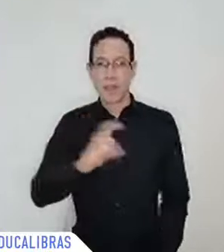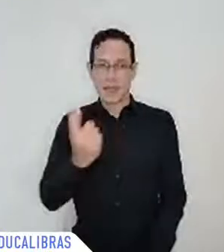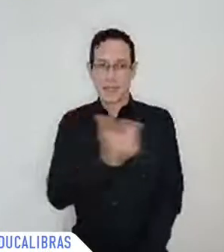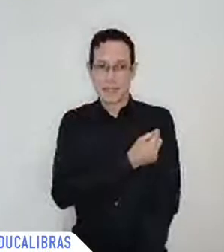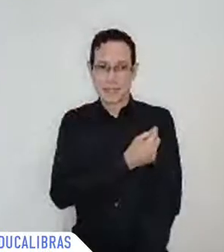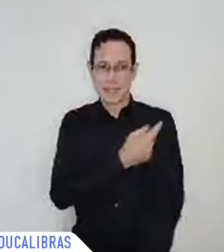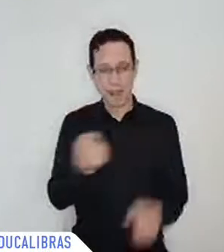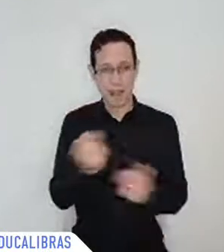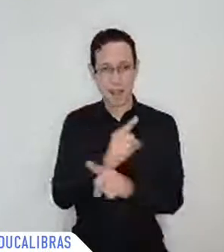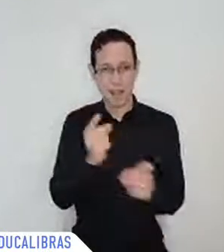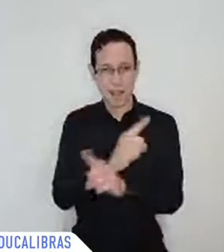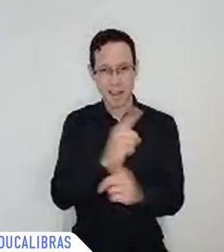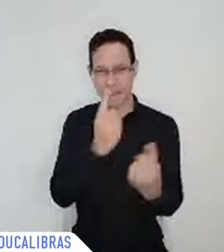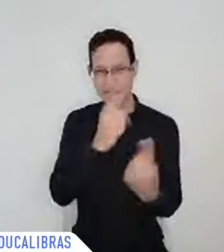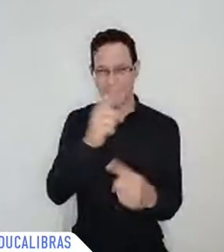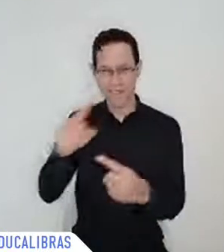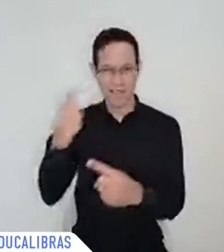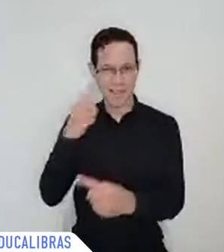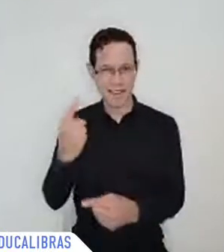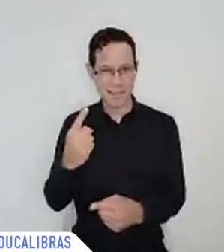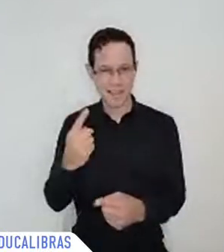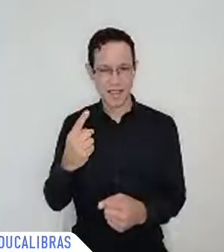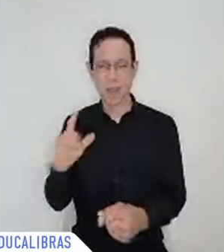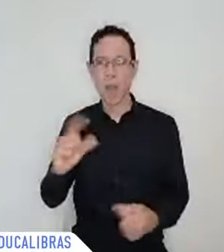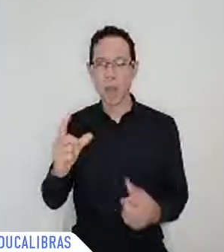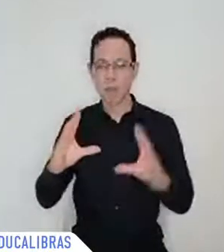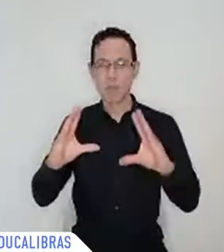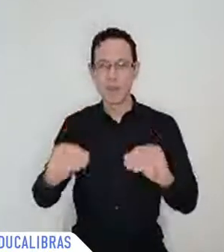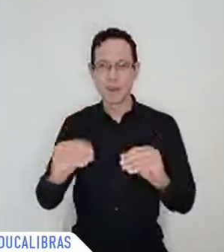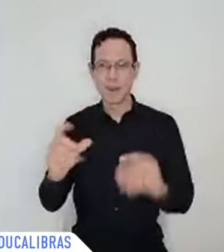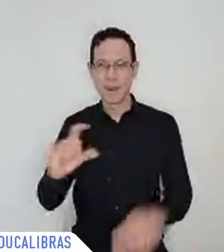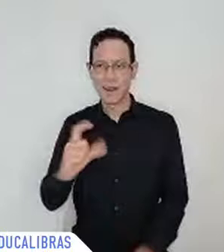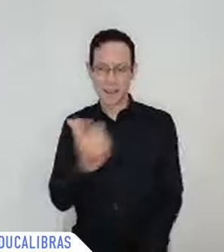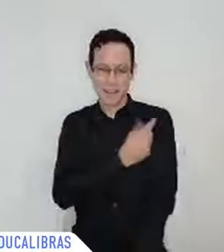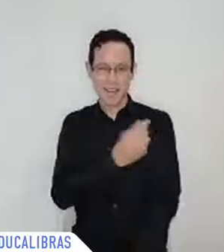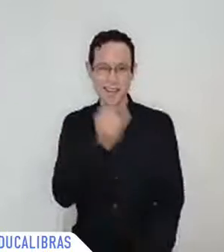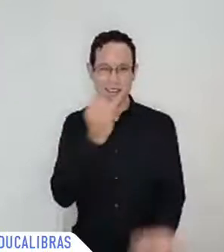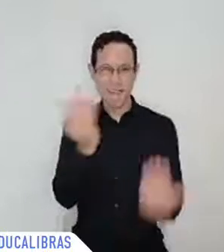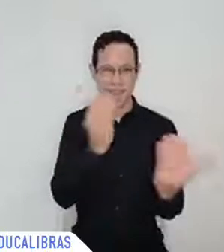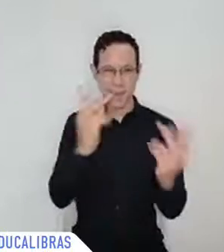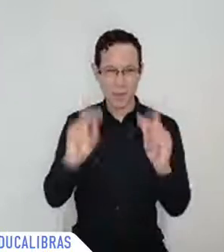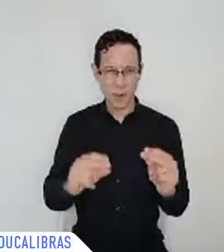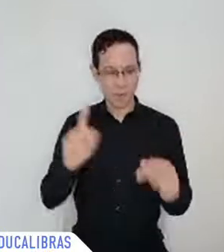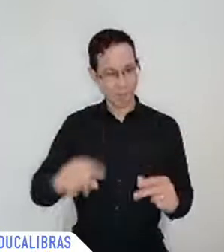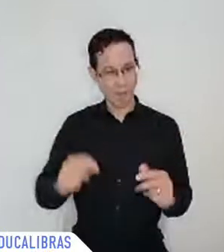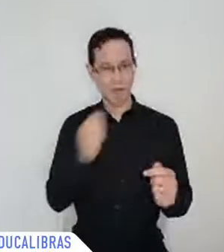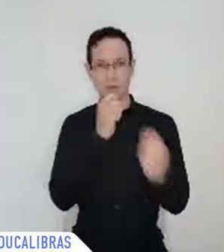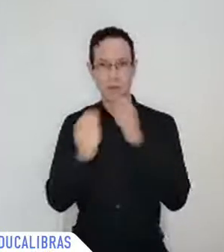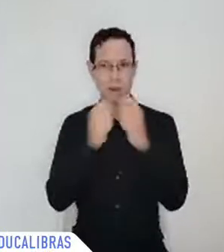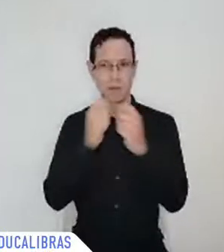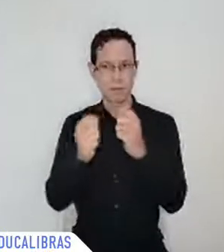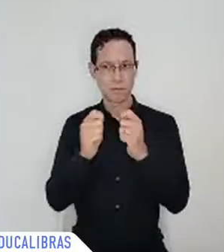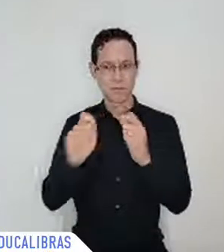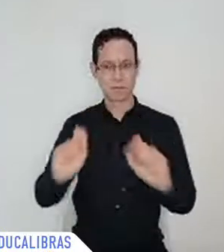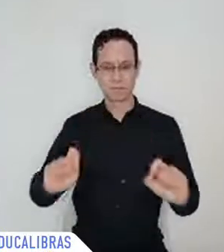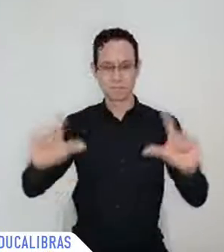If you consider the best vaccine against the virus of disinformation,